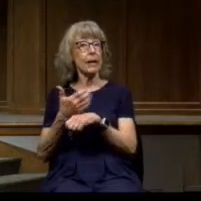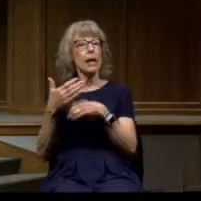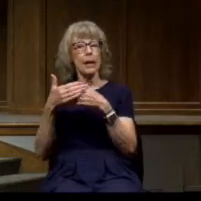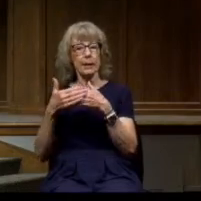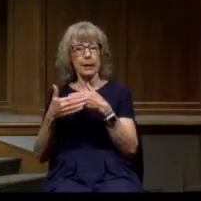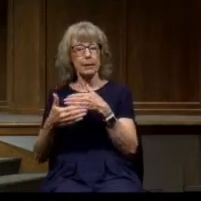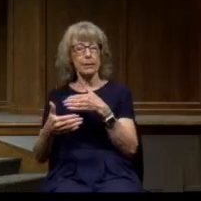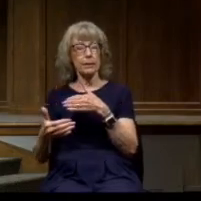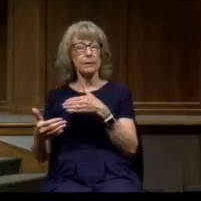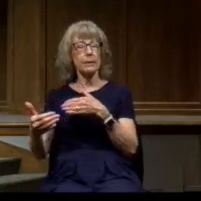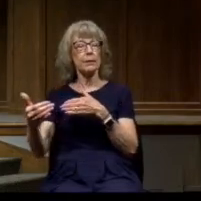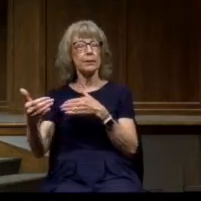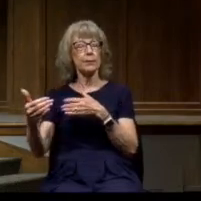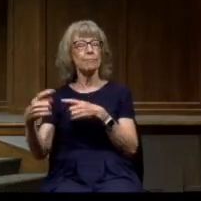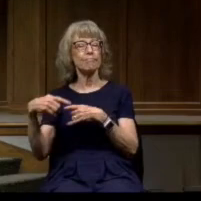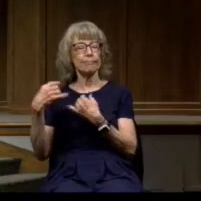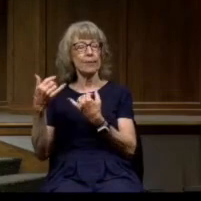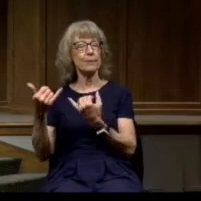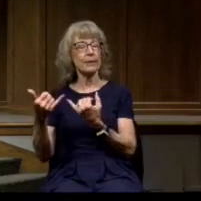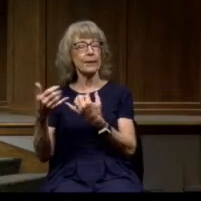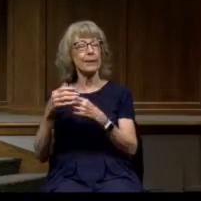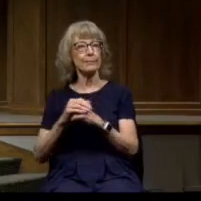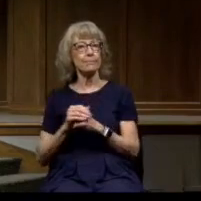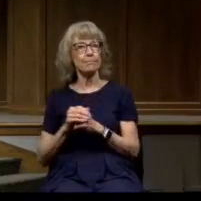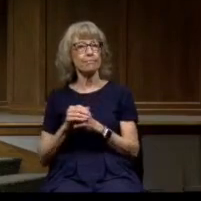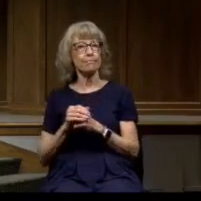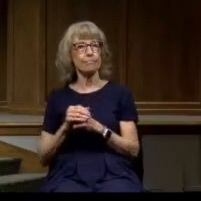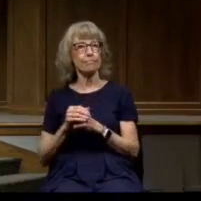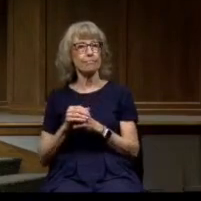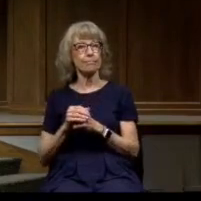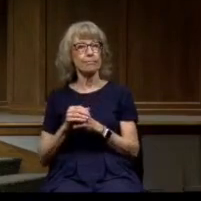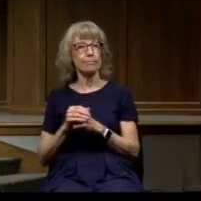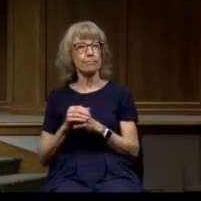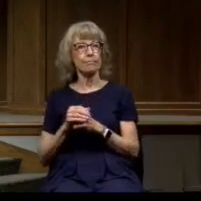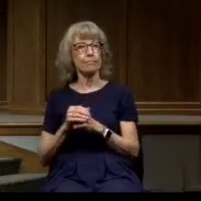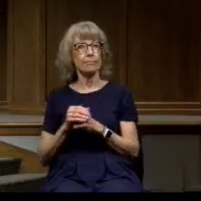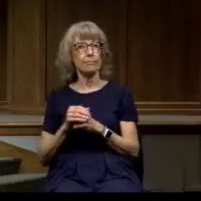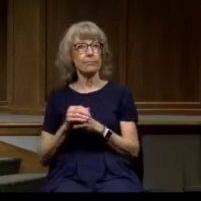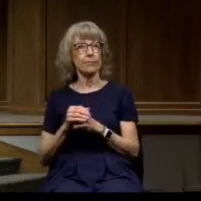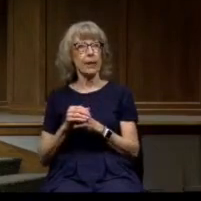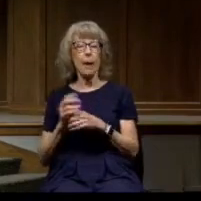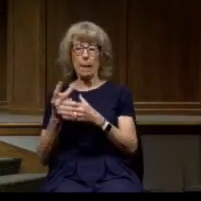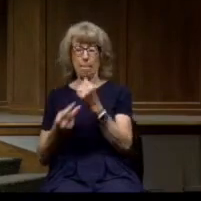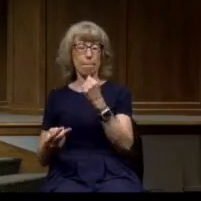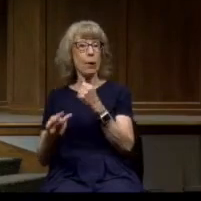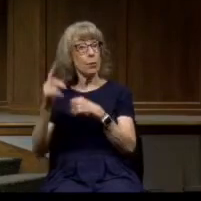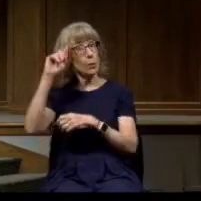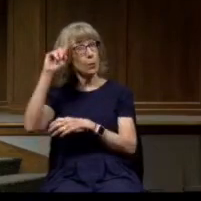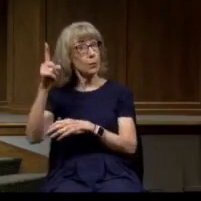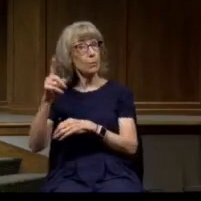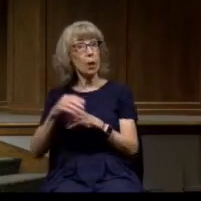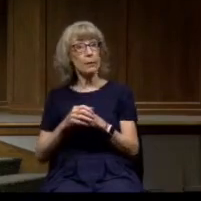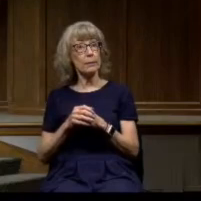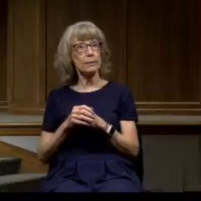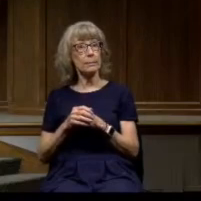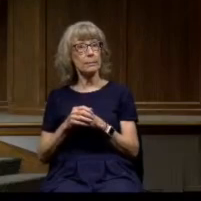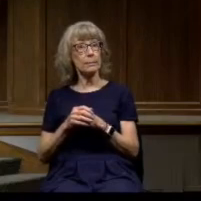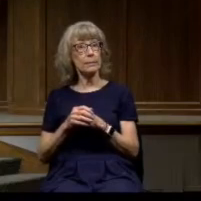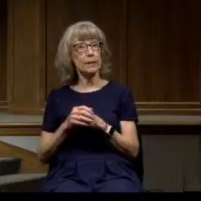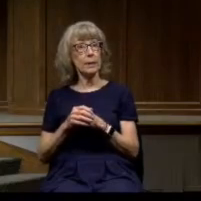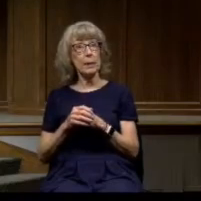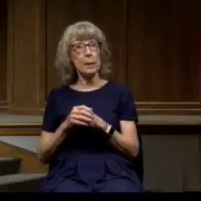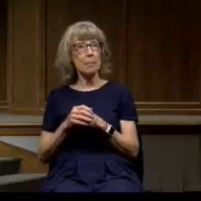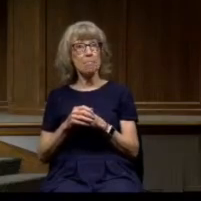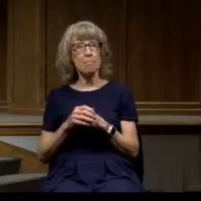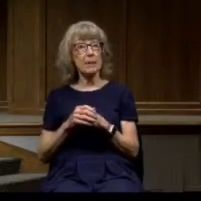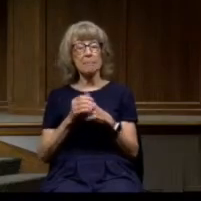at least in this story, had little to do with their intellect. It had everything to do with their character, or